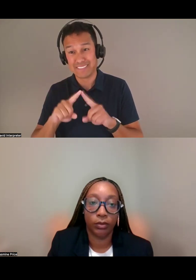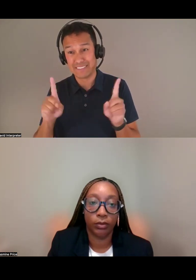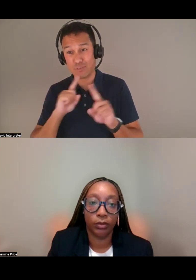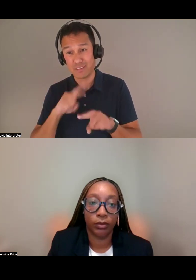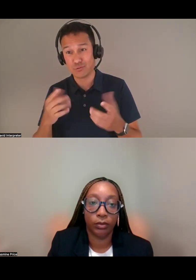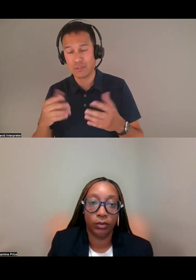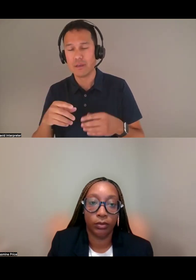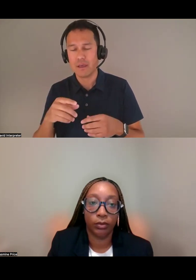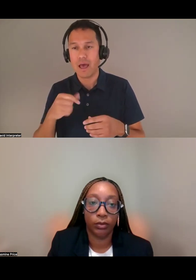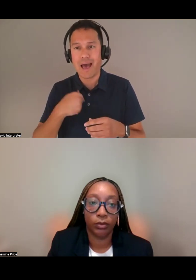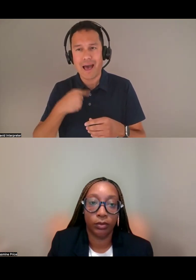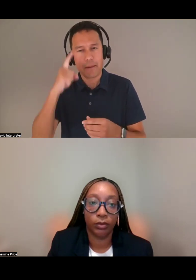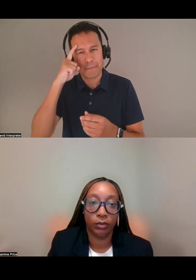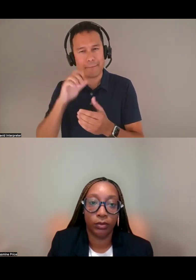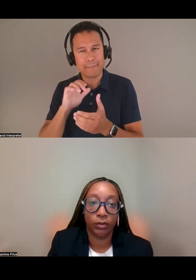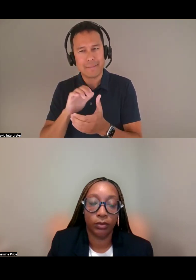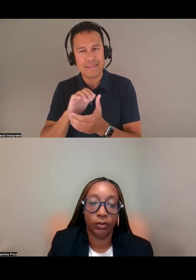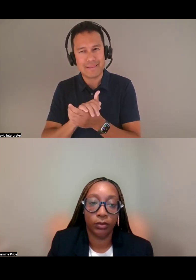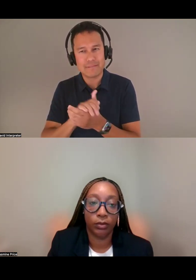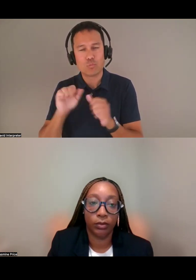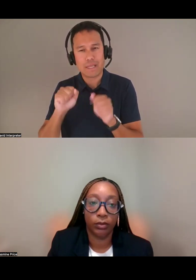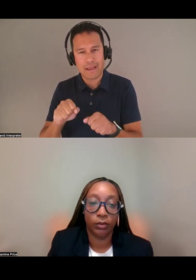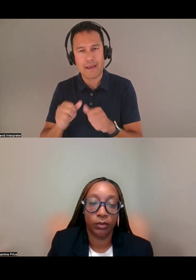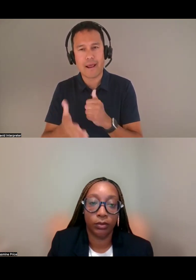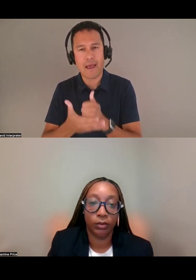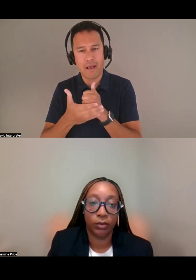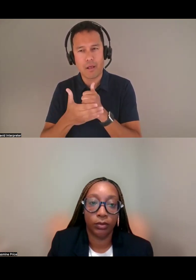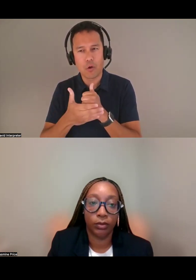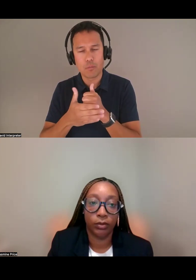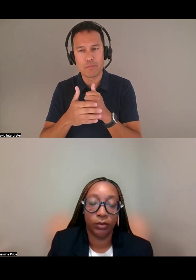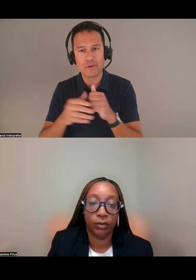that we would be able to identify resources